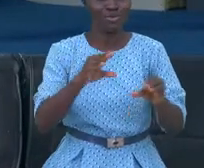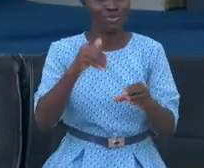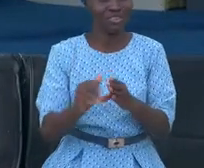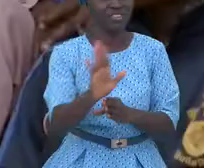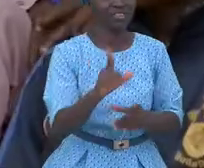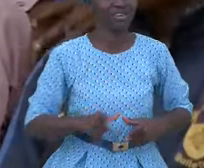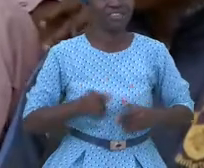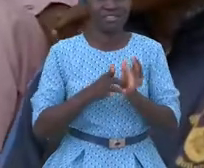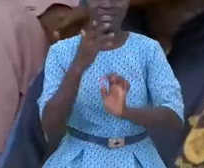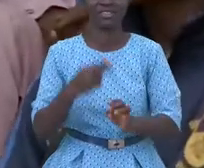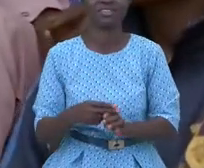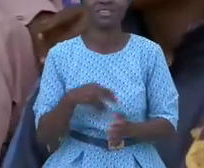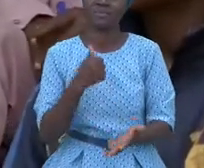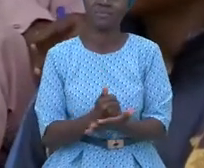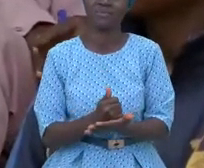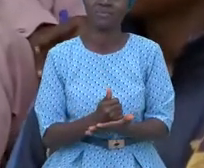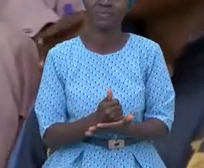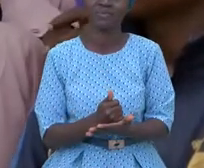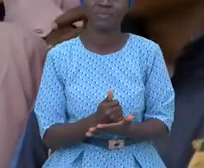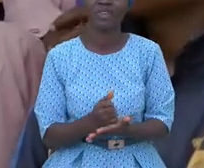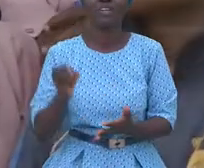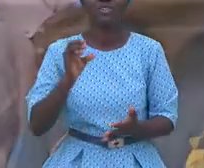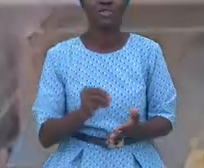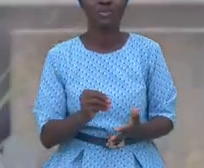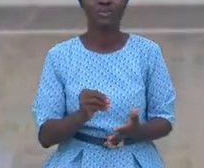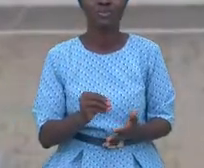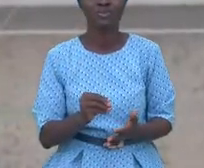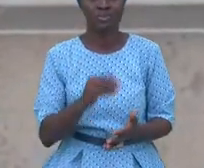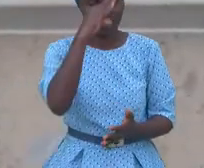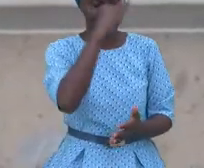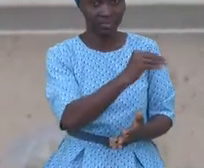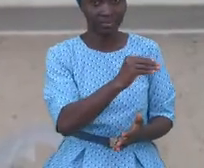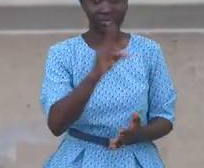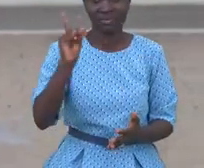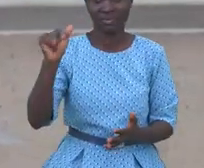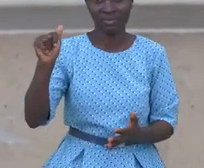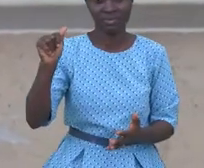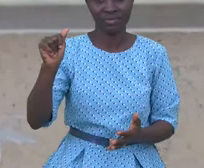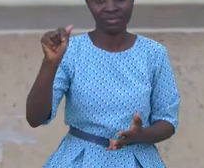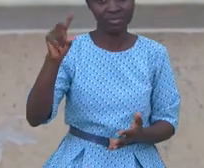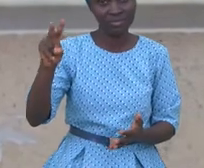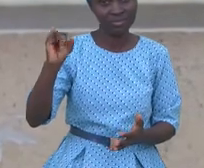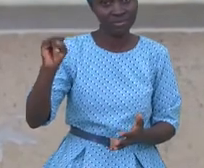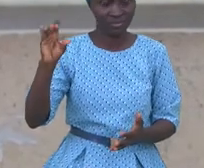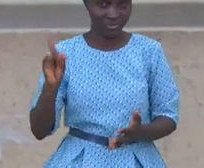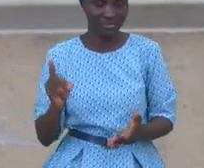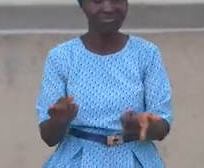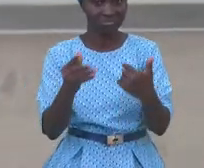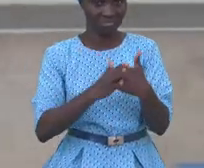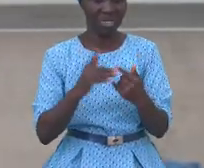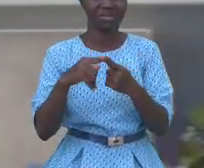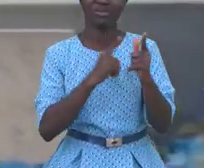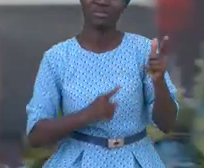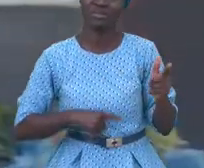life. And so he came back to the Lord. He said, Lord, at the